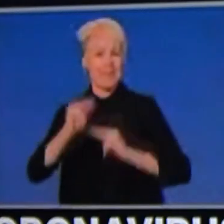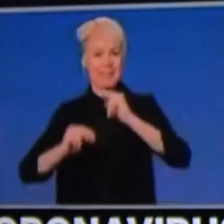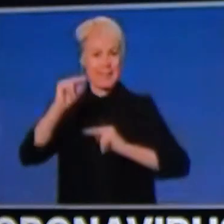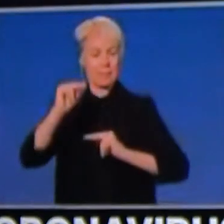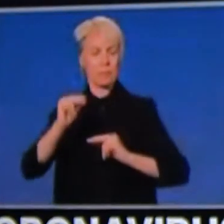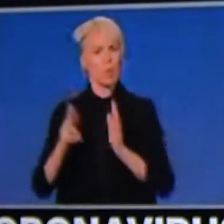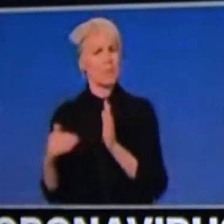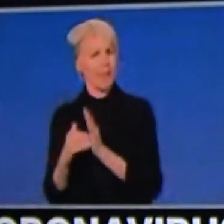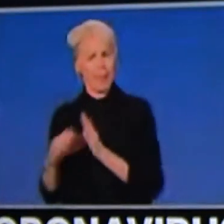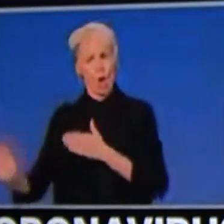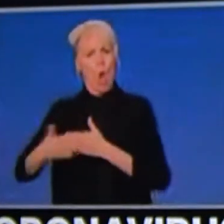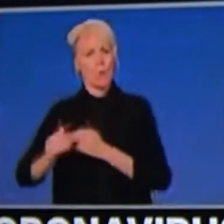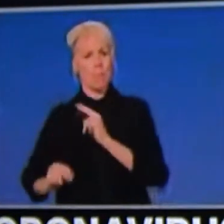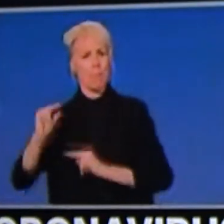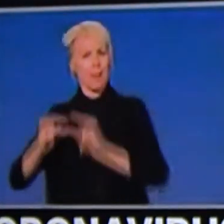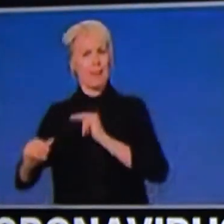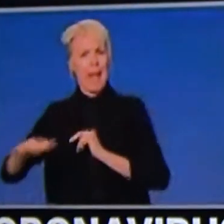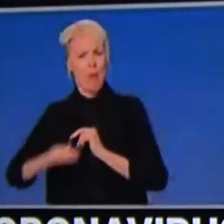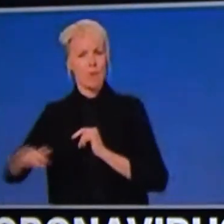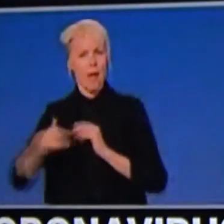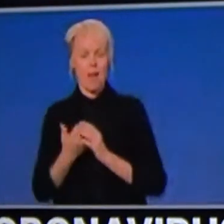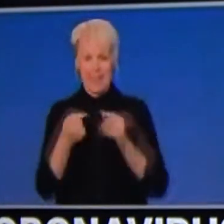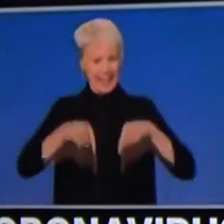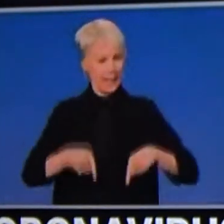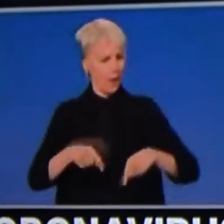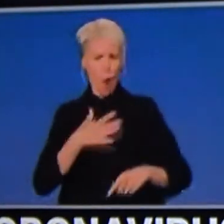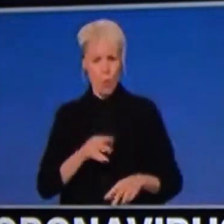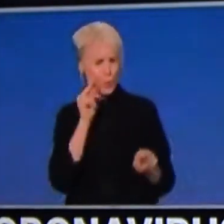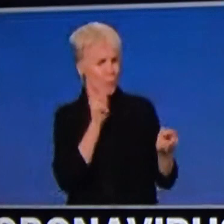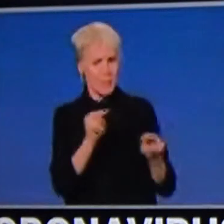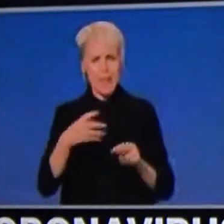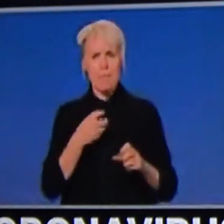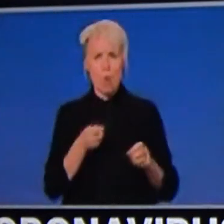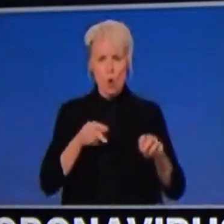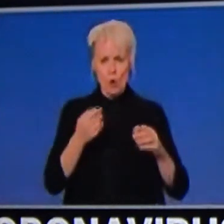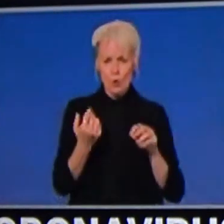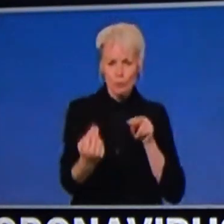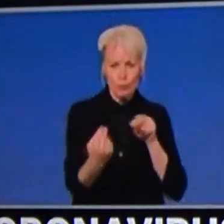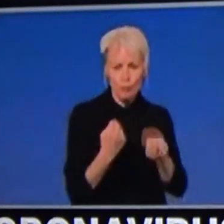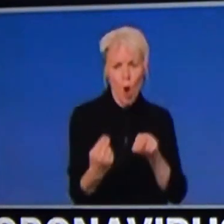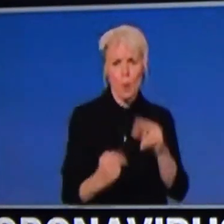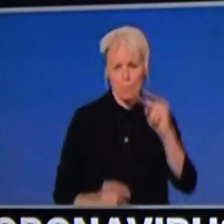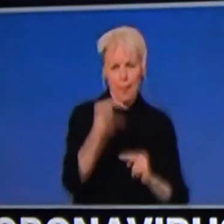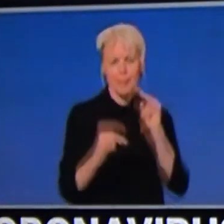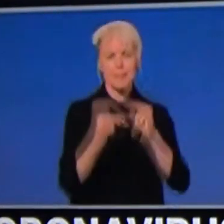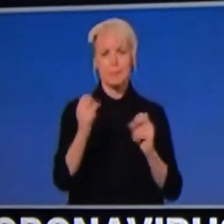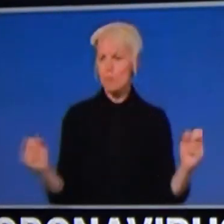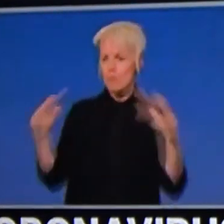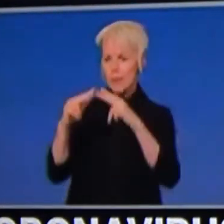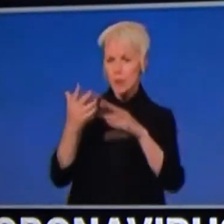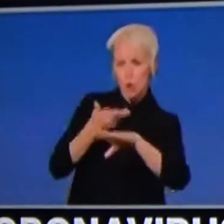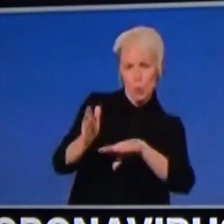And the construction sector, I want to see more roads built, I want to see more bridges built, I want to see more roads fixed. I want to